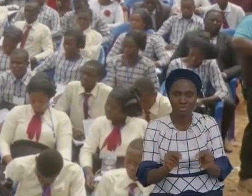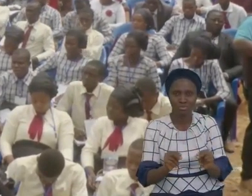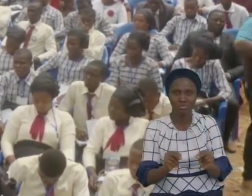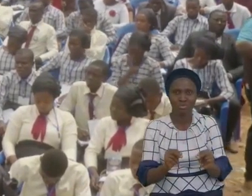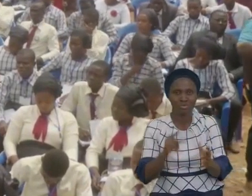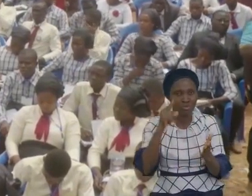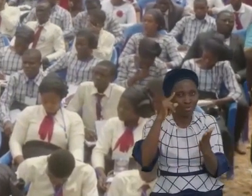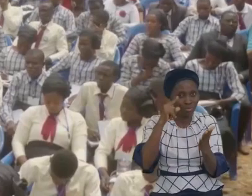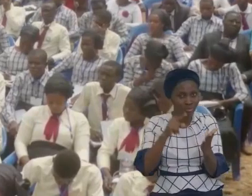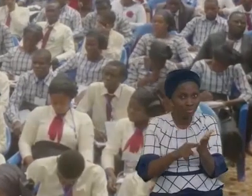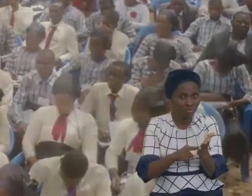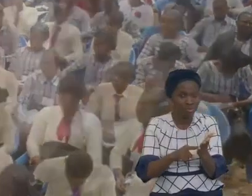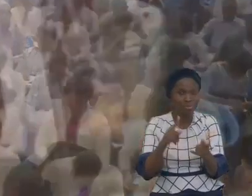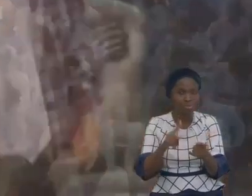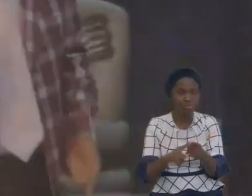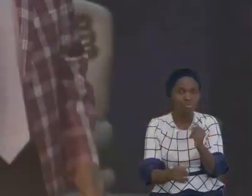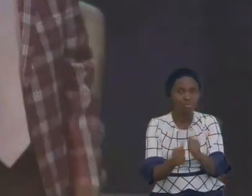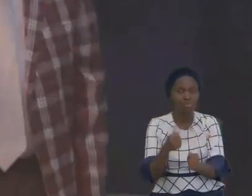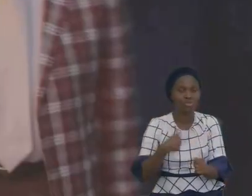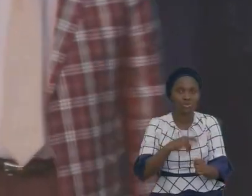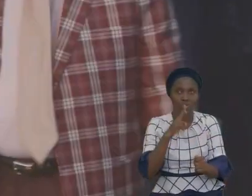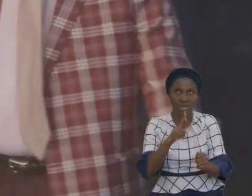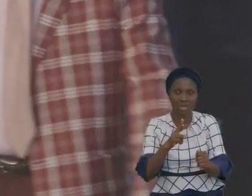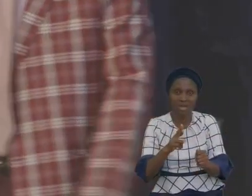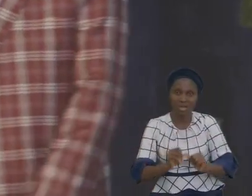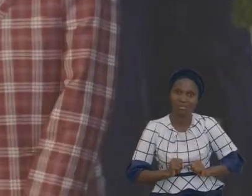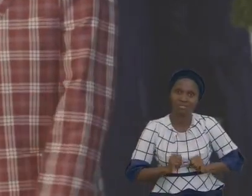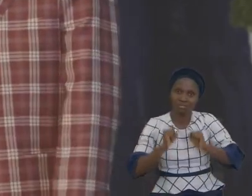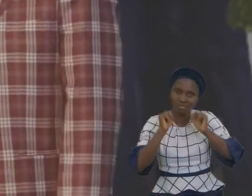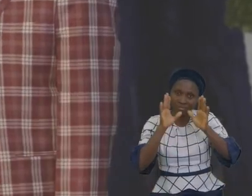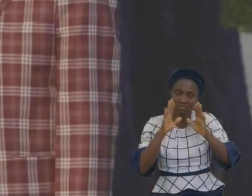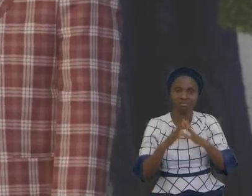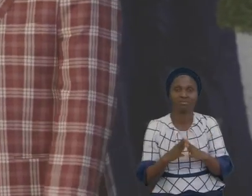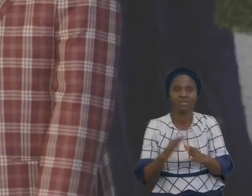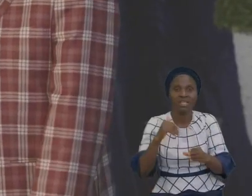In our lives, we're healed when people pray for us.